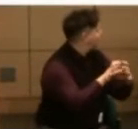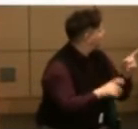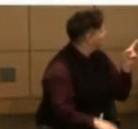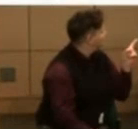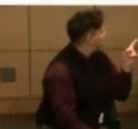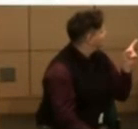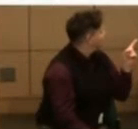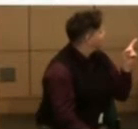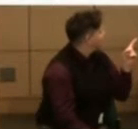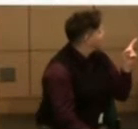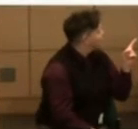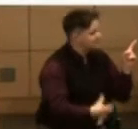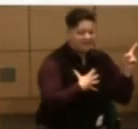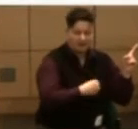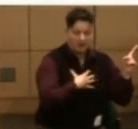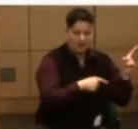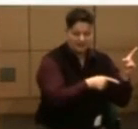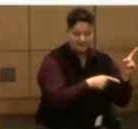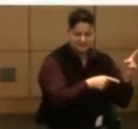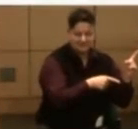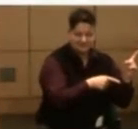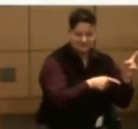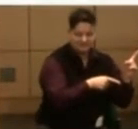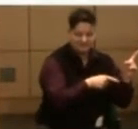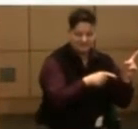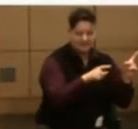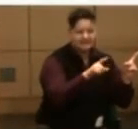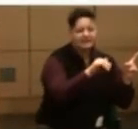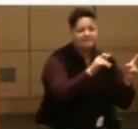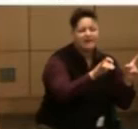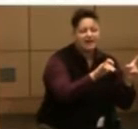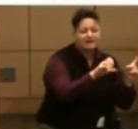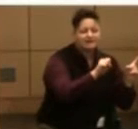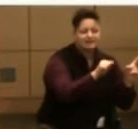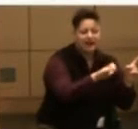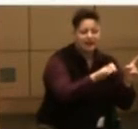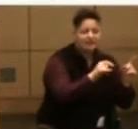white thing that rides over the brainstem.